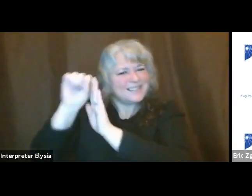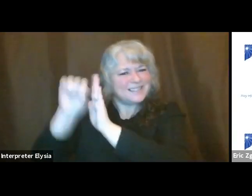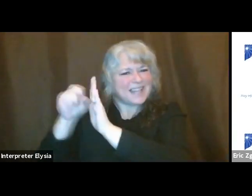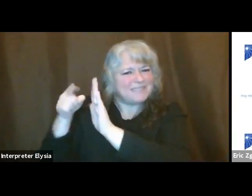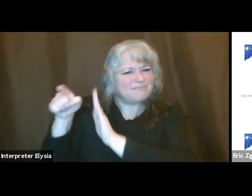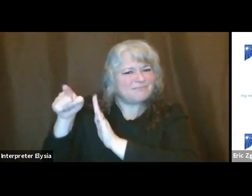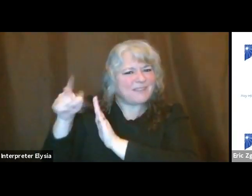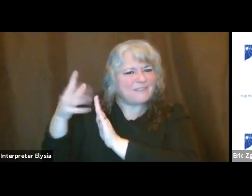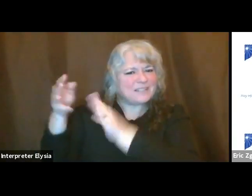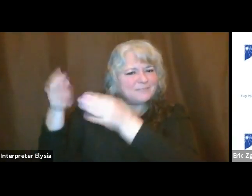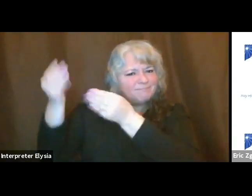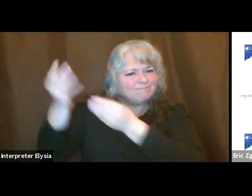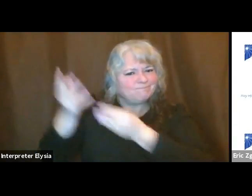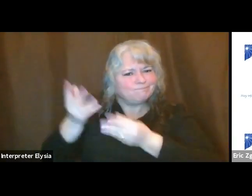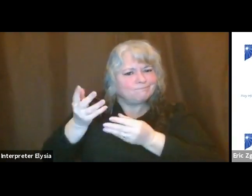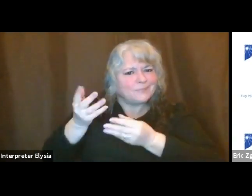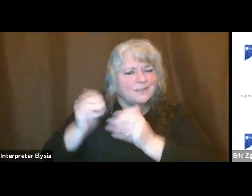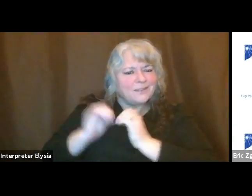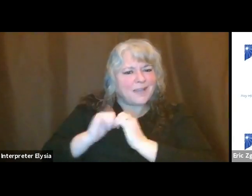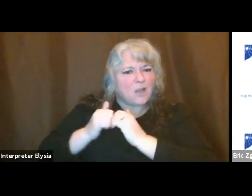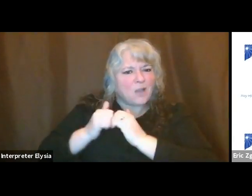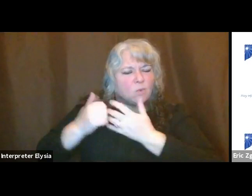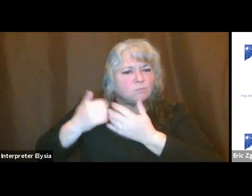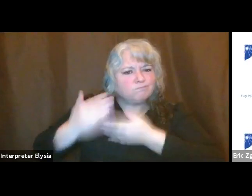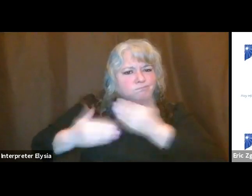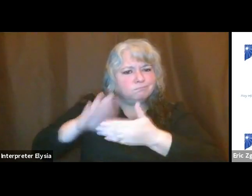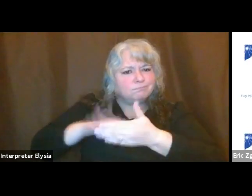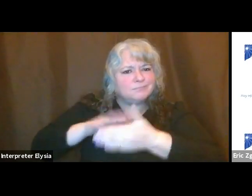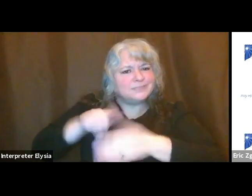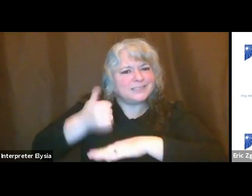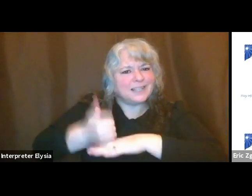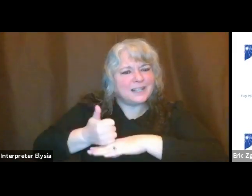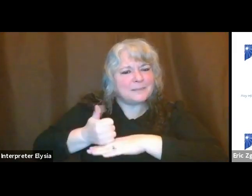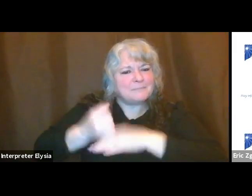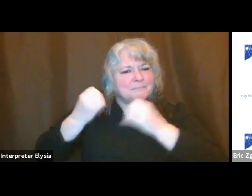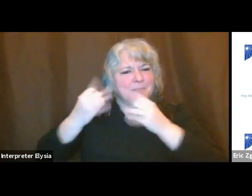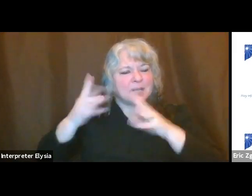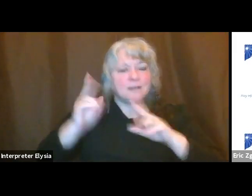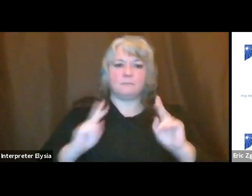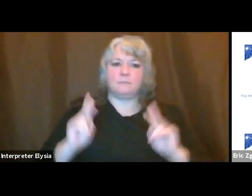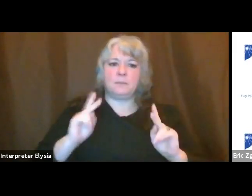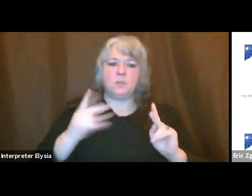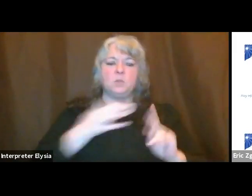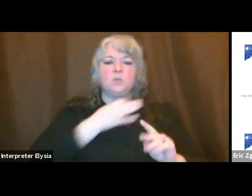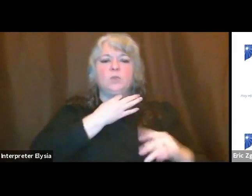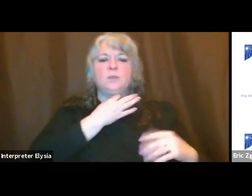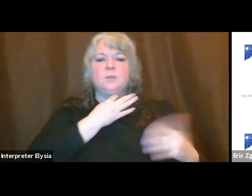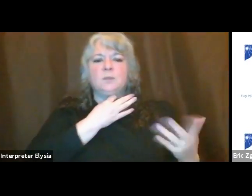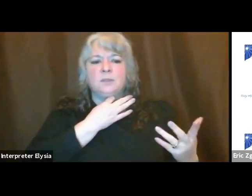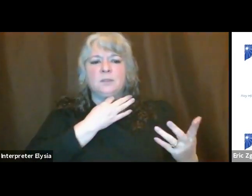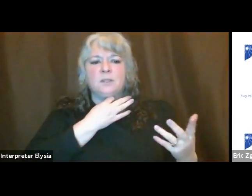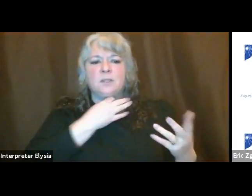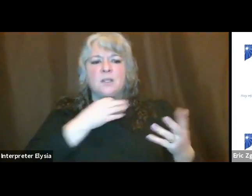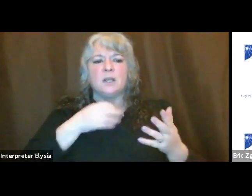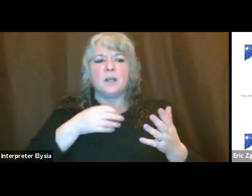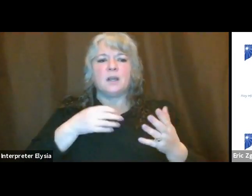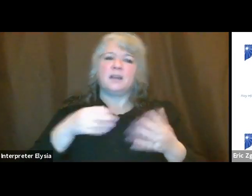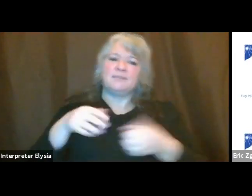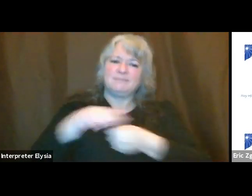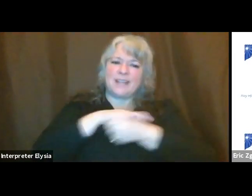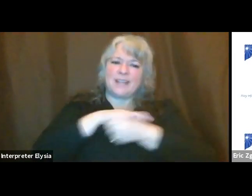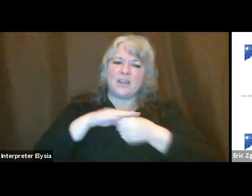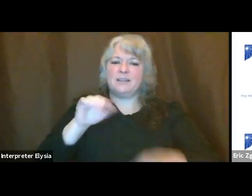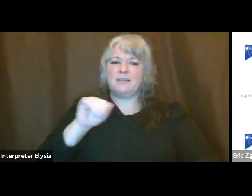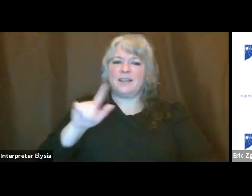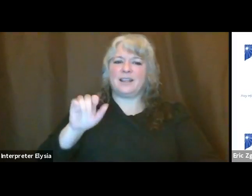into that process? I think a lot of folks in the community would be curious as to why a county like Allen with far less cases would have 26 schools